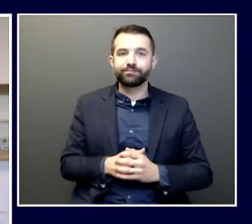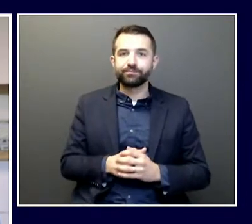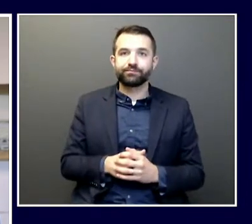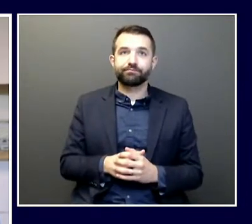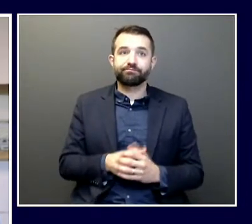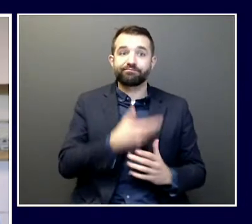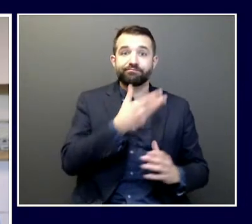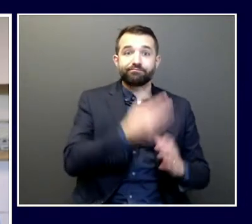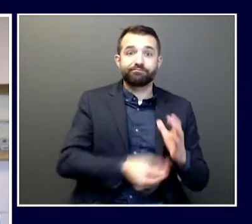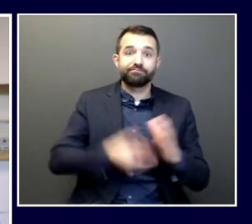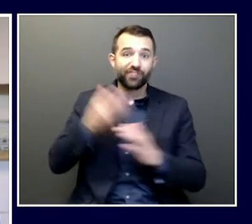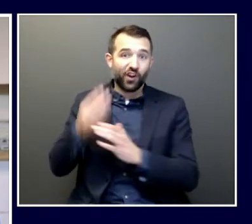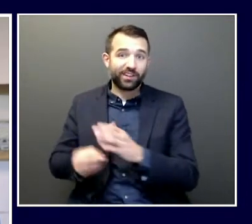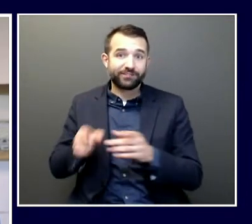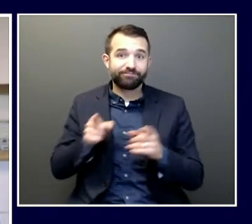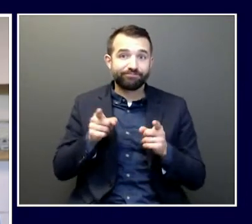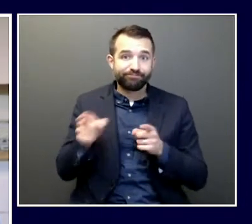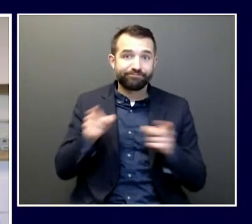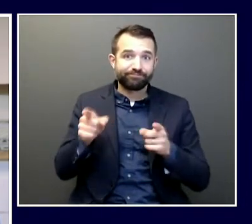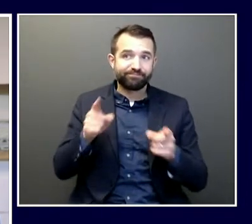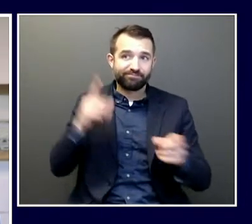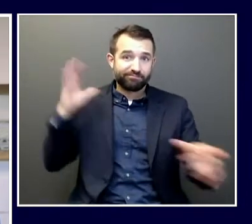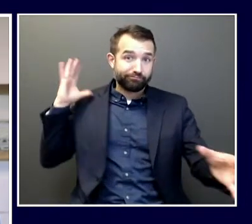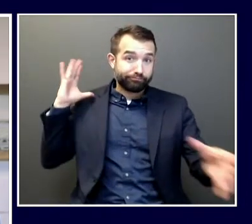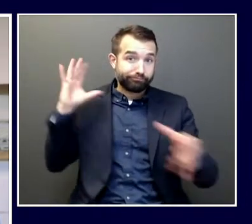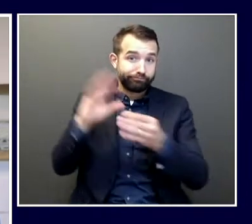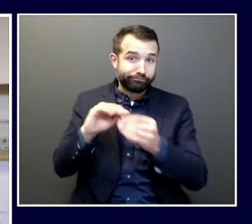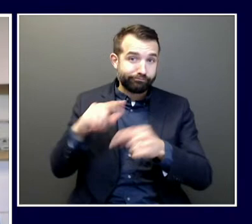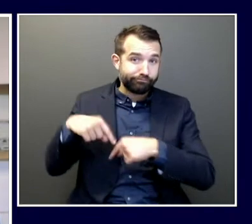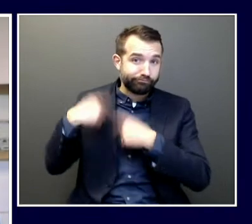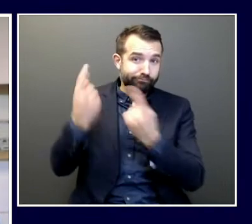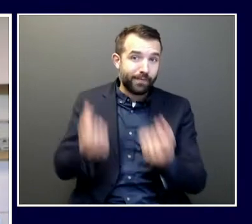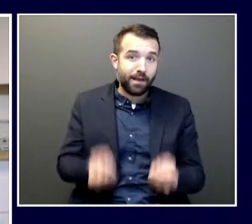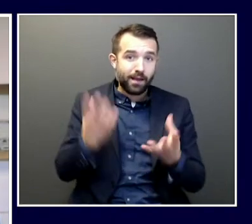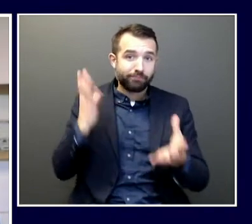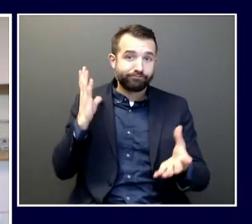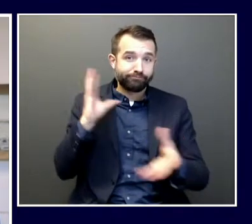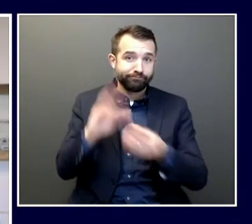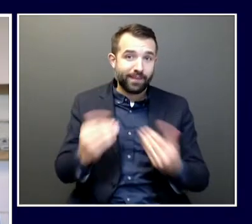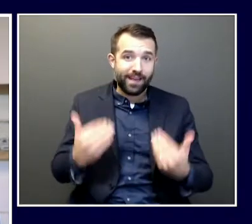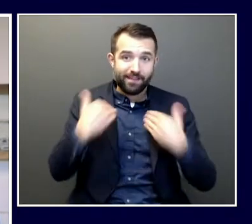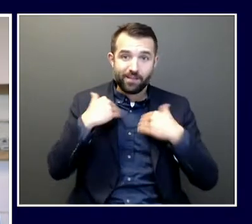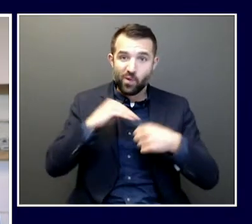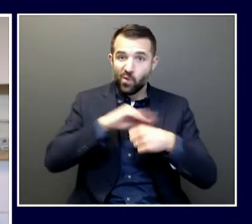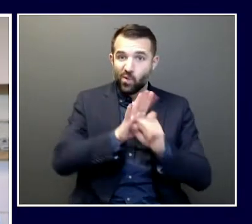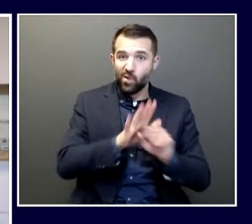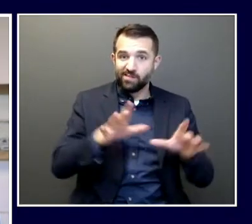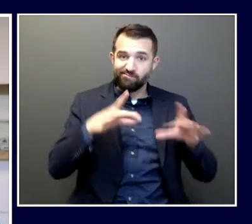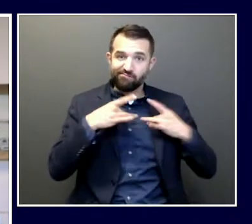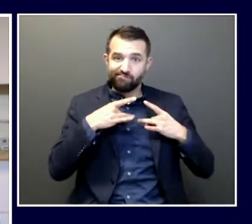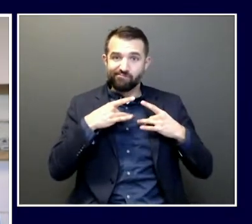individuals brings Maine's total toll of COVID-19 related deaths to now